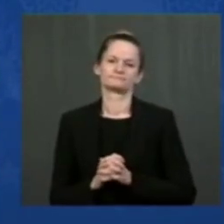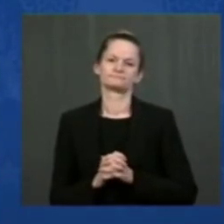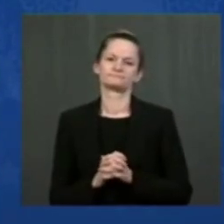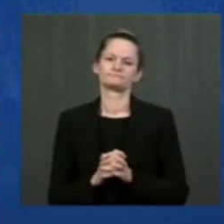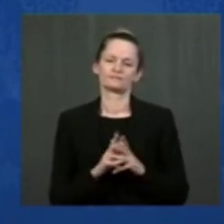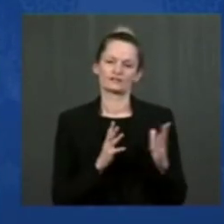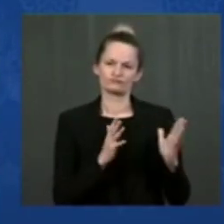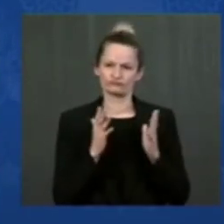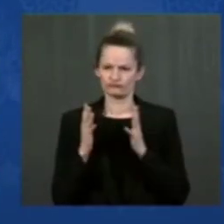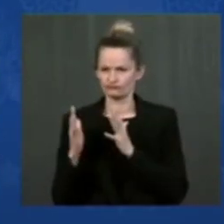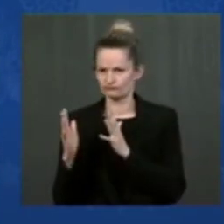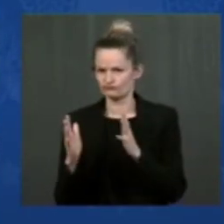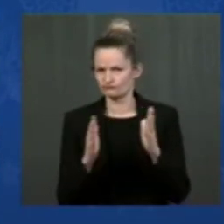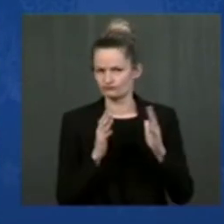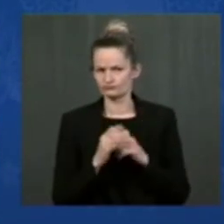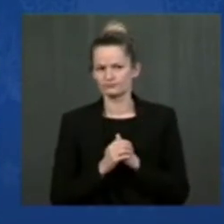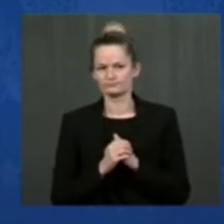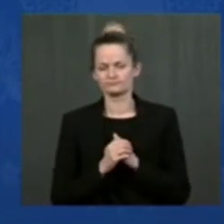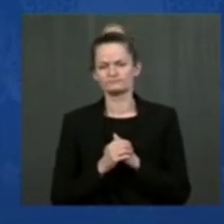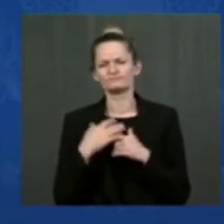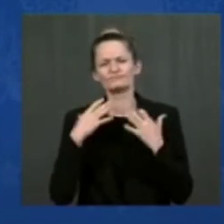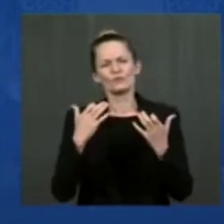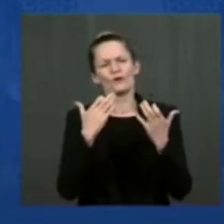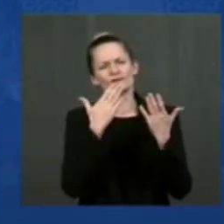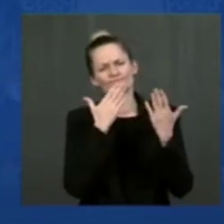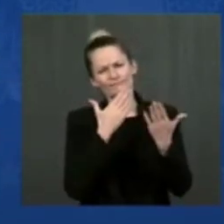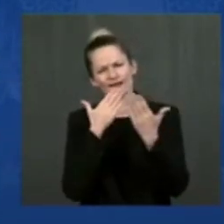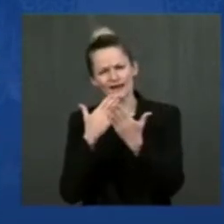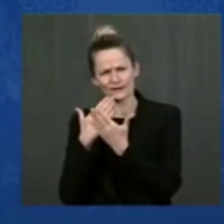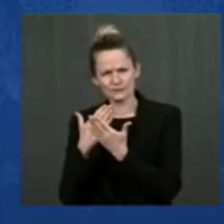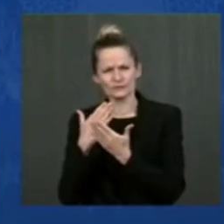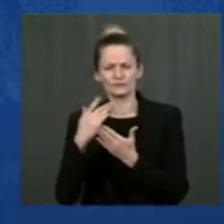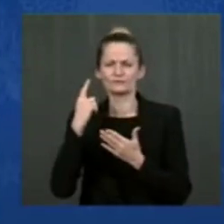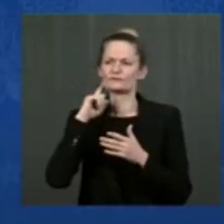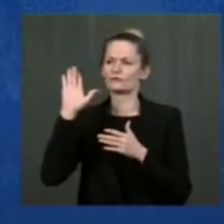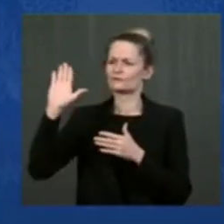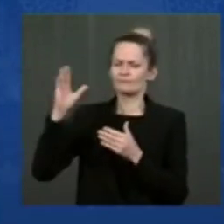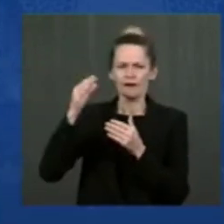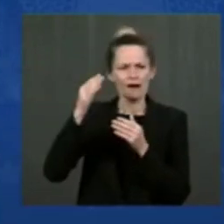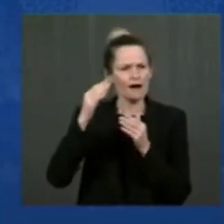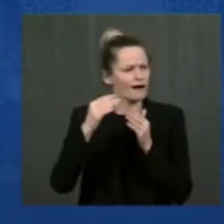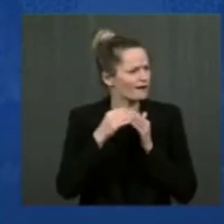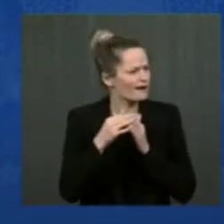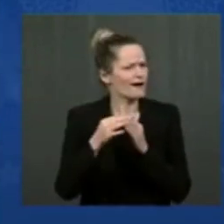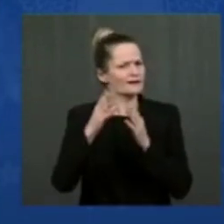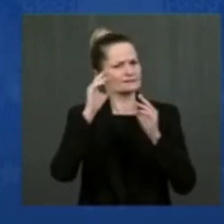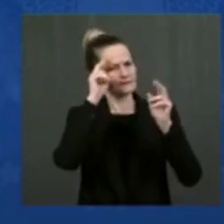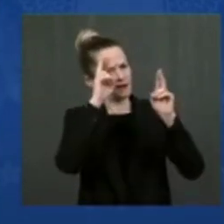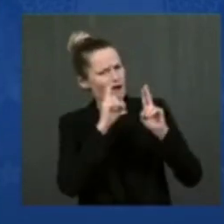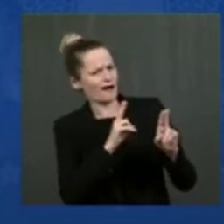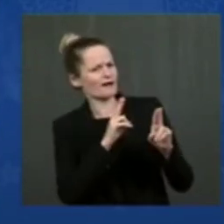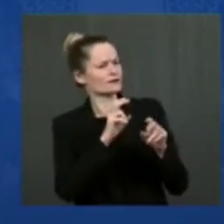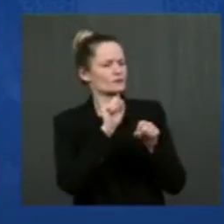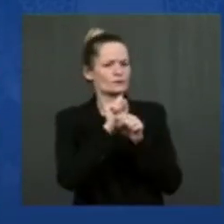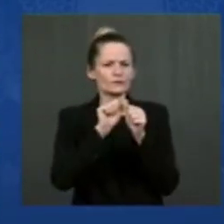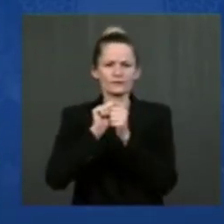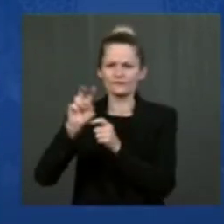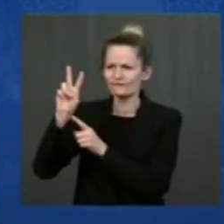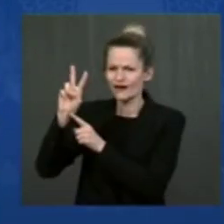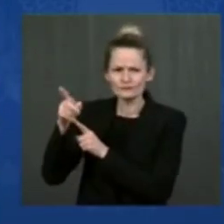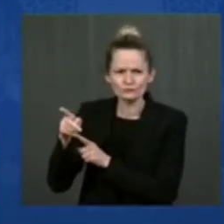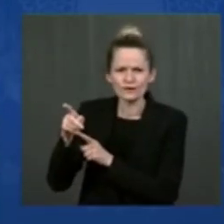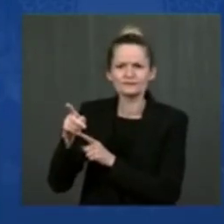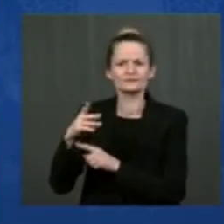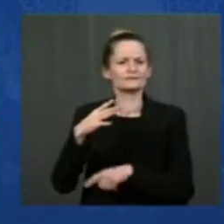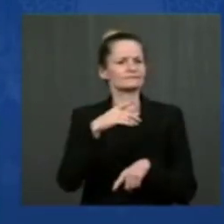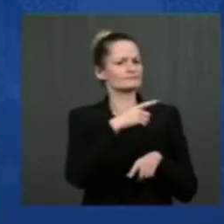And I just want to thank you as well for the honor to lead with the Vice President, the White House Task Force on Worker Organizing and Empowerment. Certainly,